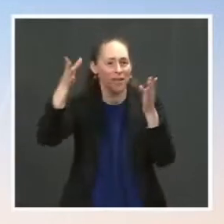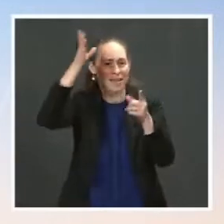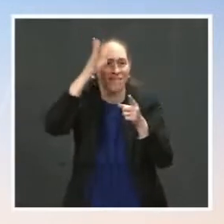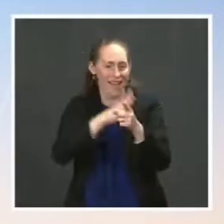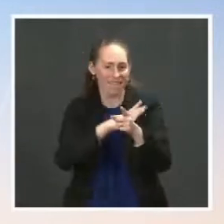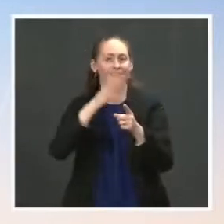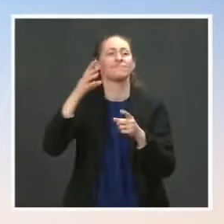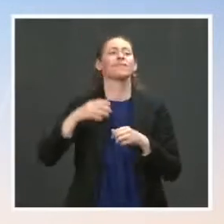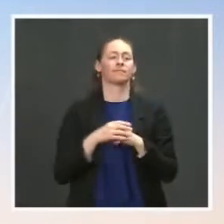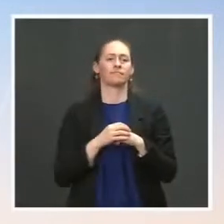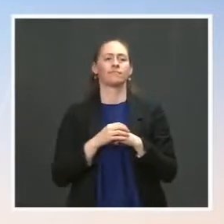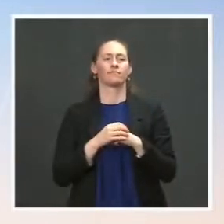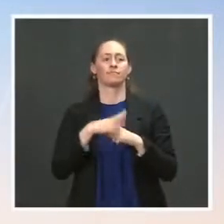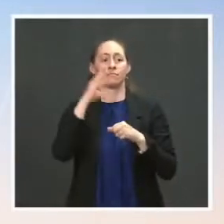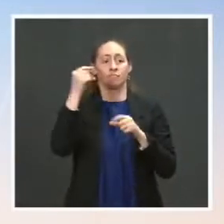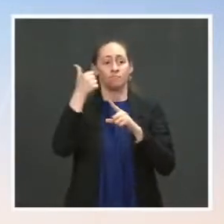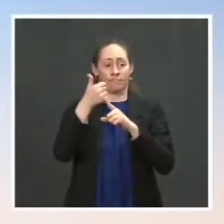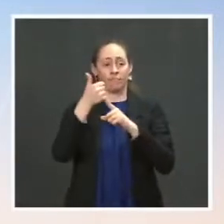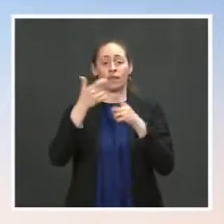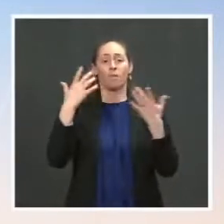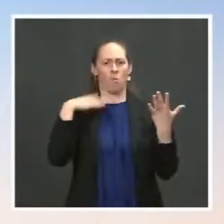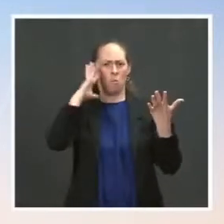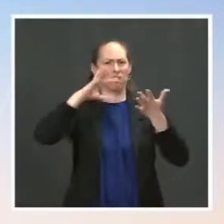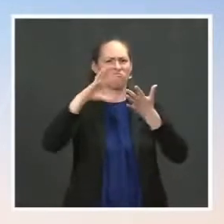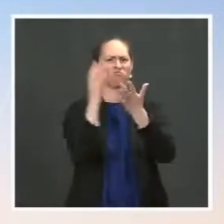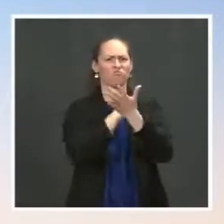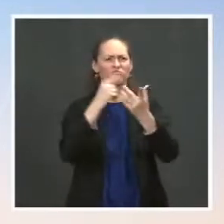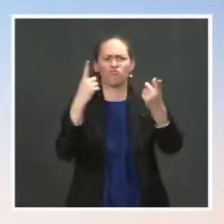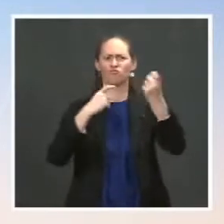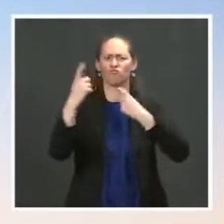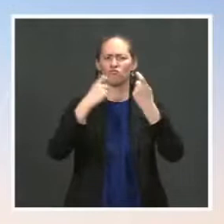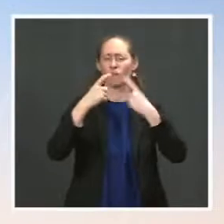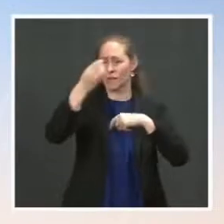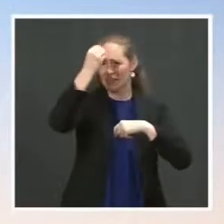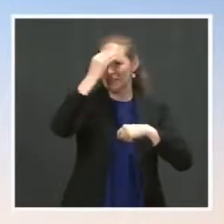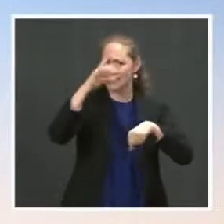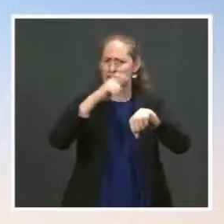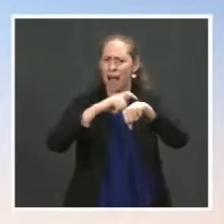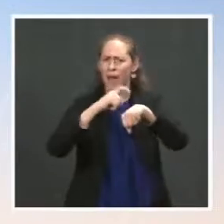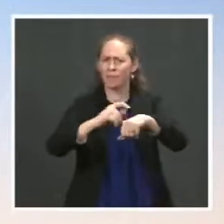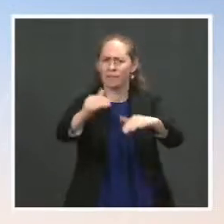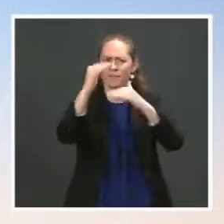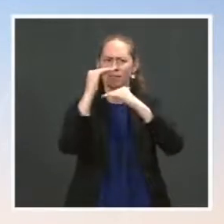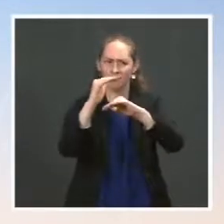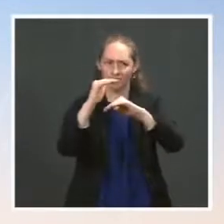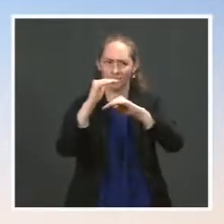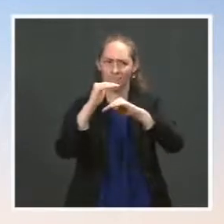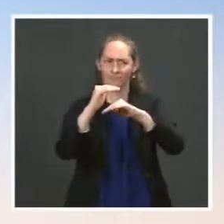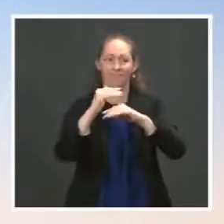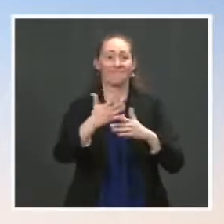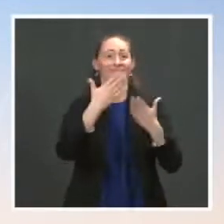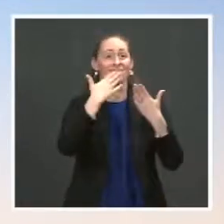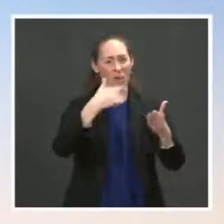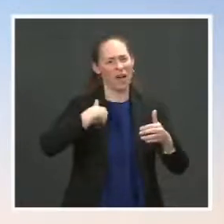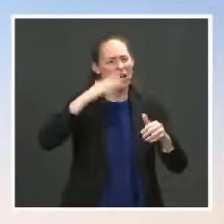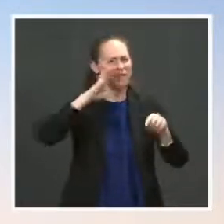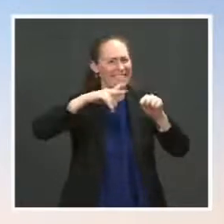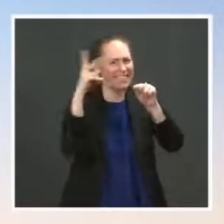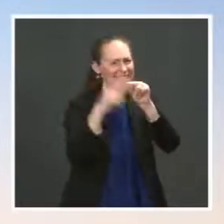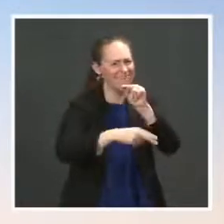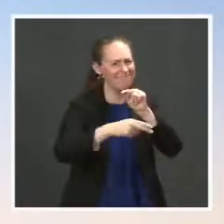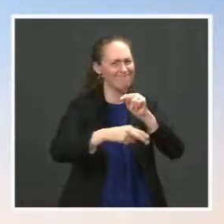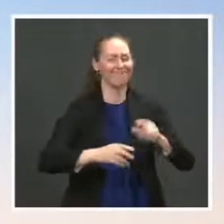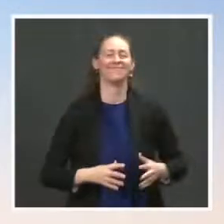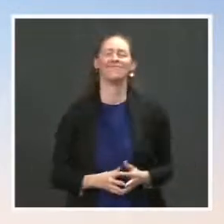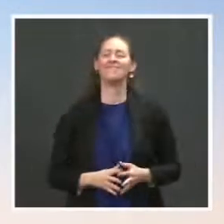will take a few questions at the end. We kind of have a time limit, so as always, I will be the bad cop. With that, I will turn it over. Thank you.